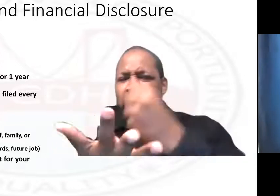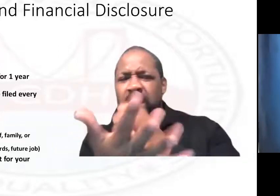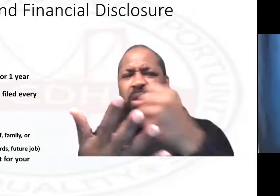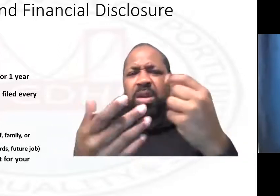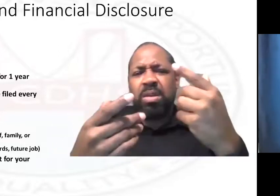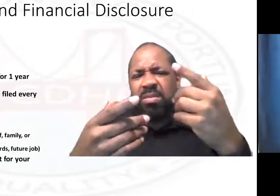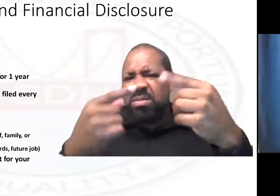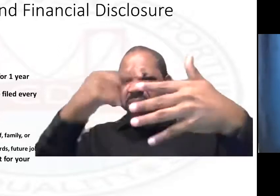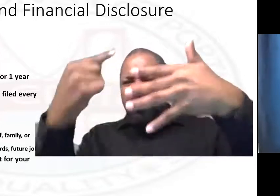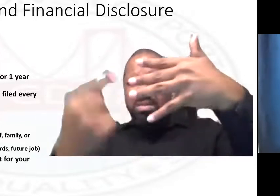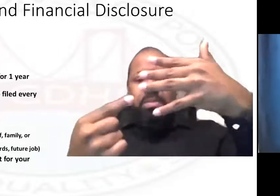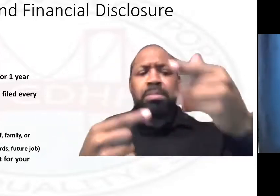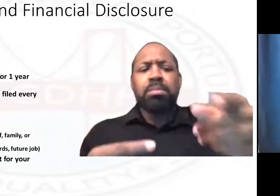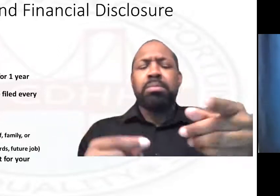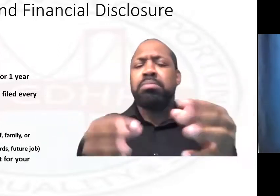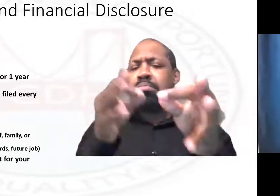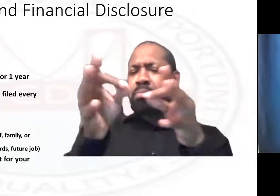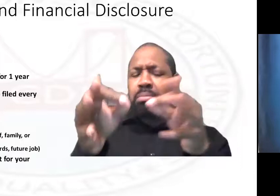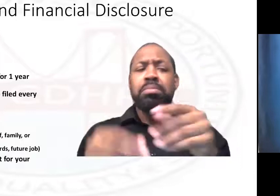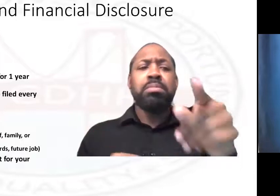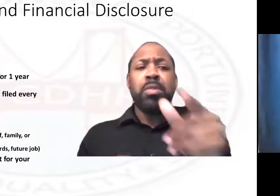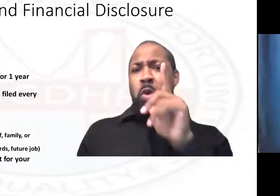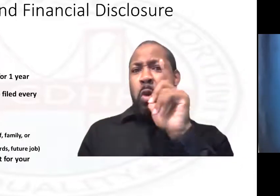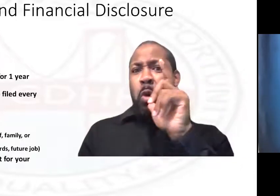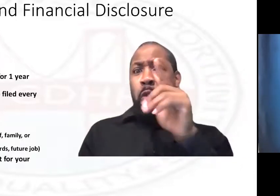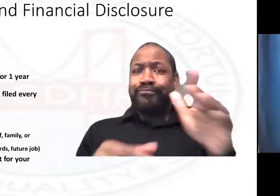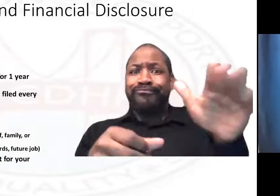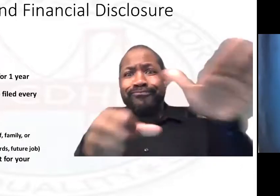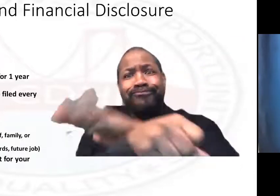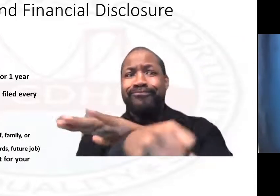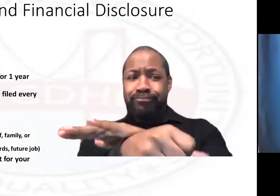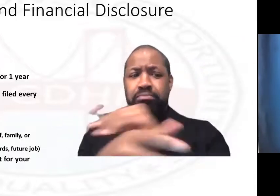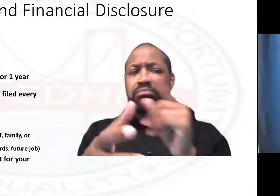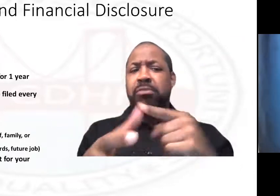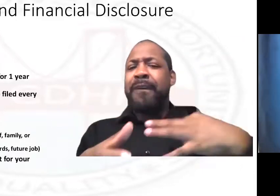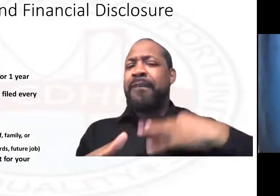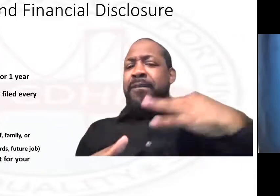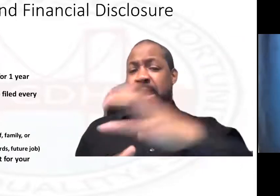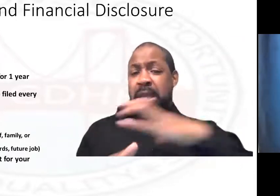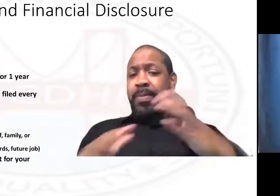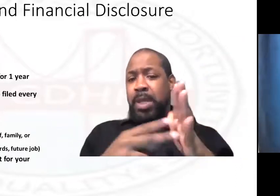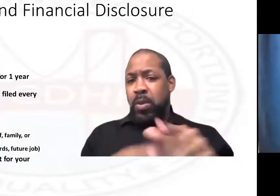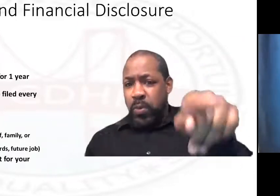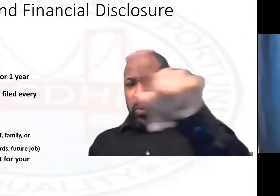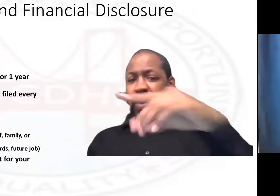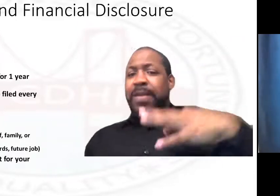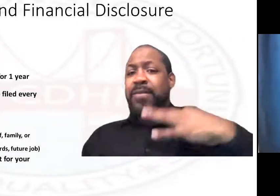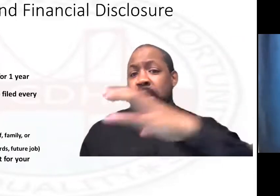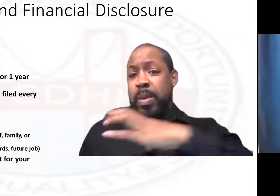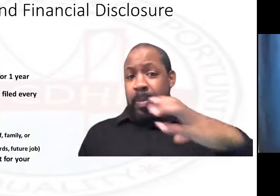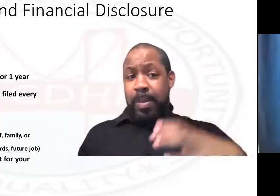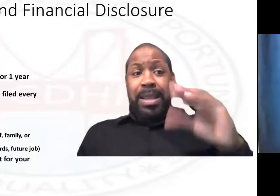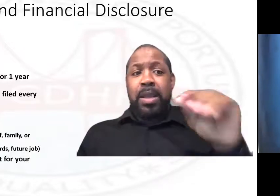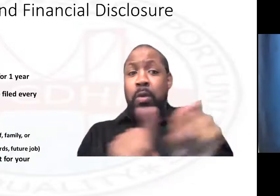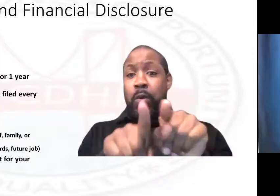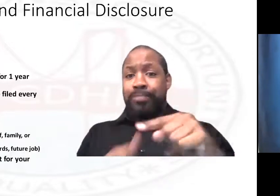might wonder, a lot of information about, this information and who it covers.